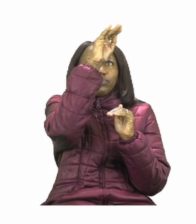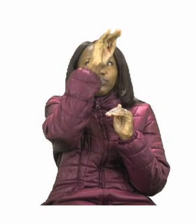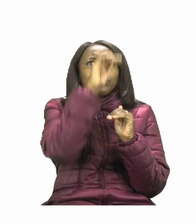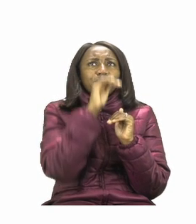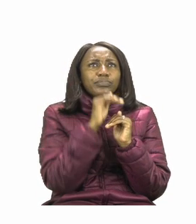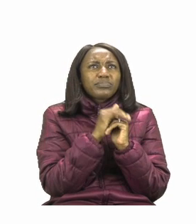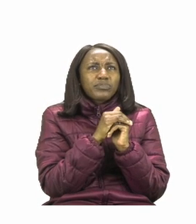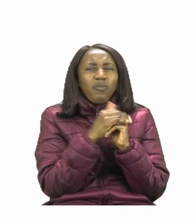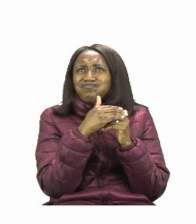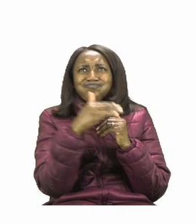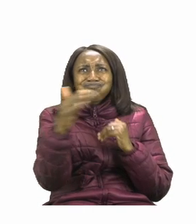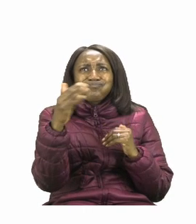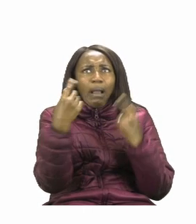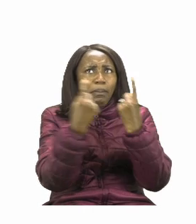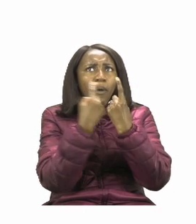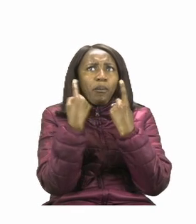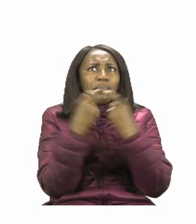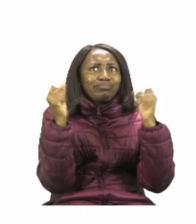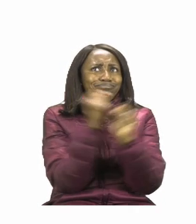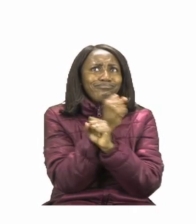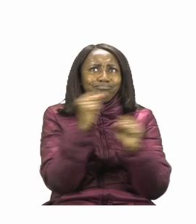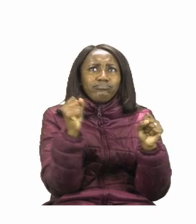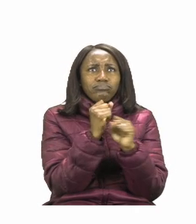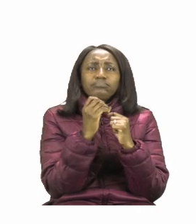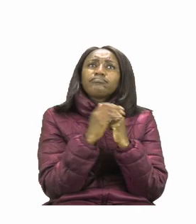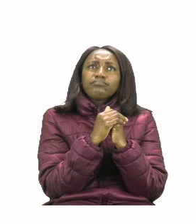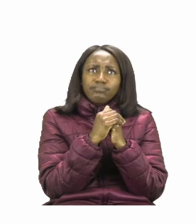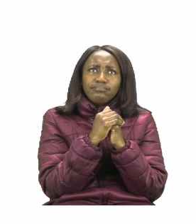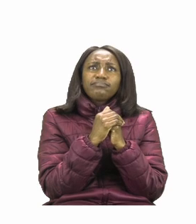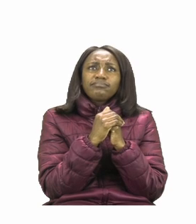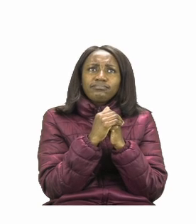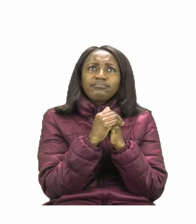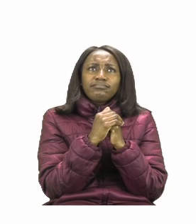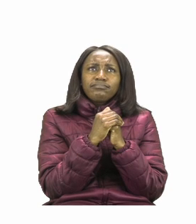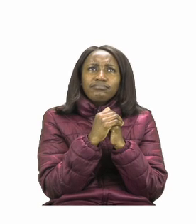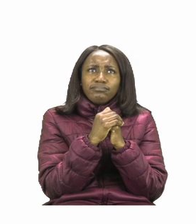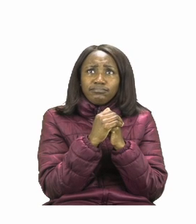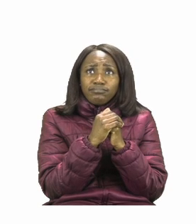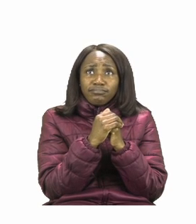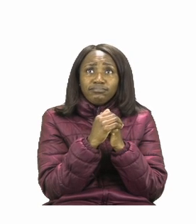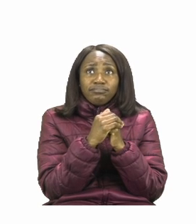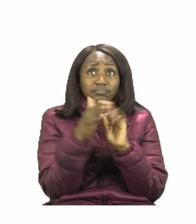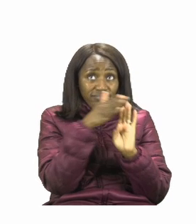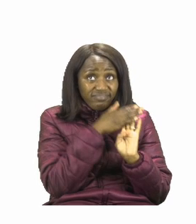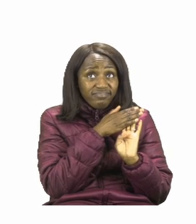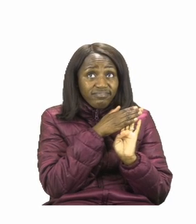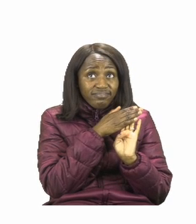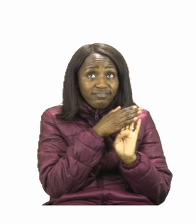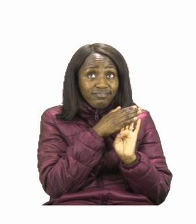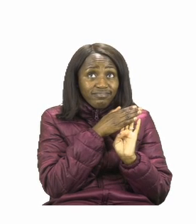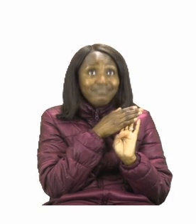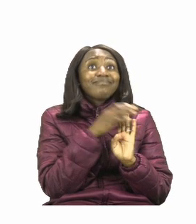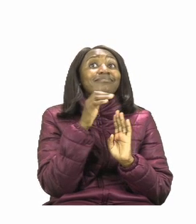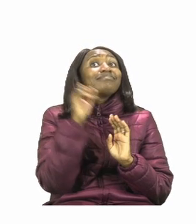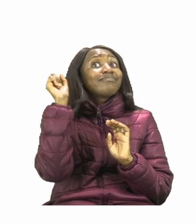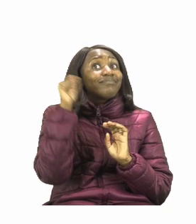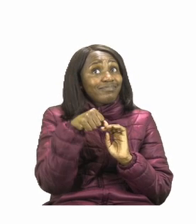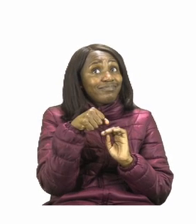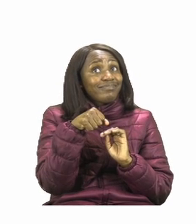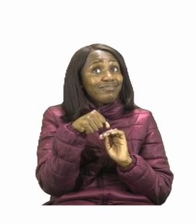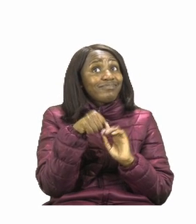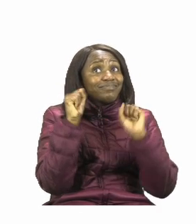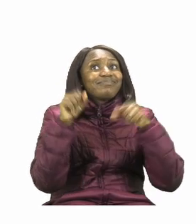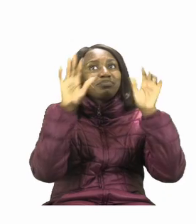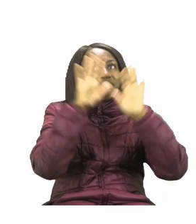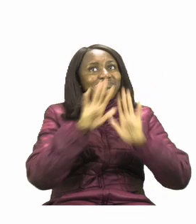somewhere far where no one can reach them. Do you think this is a safe choice? If it is, I would like you to